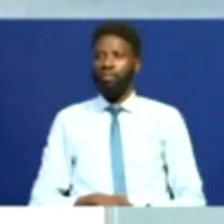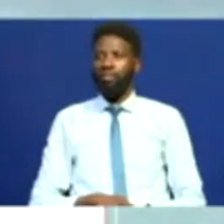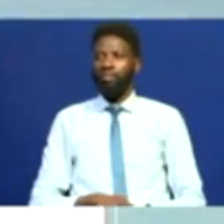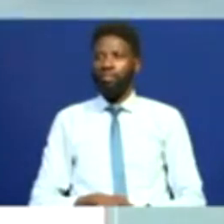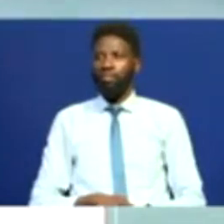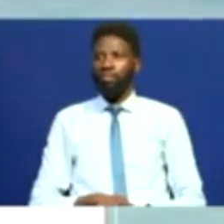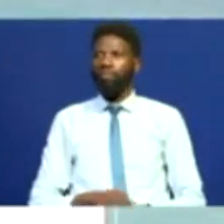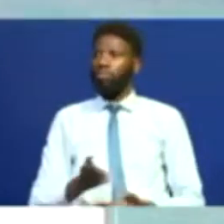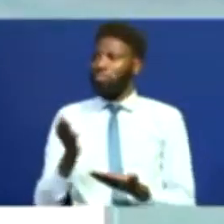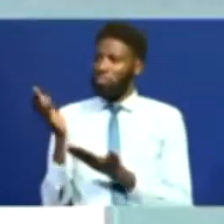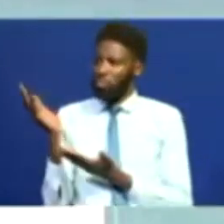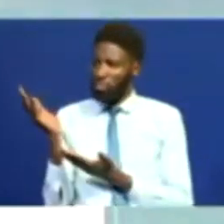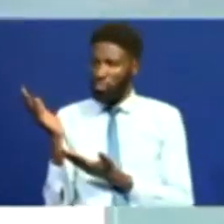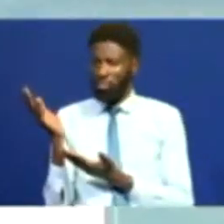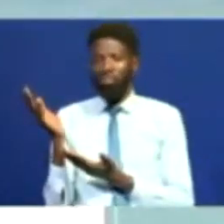non-contact rescue,